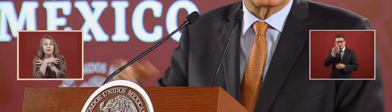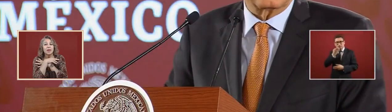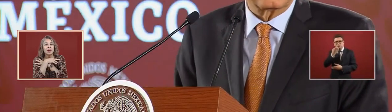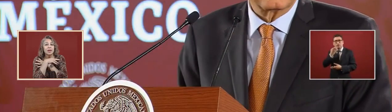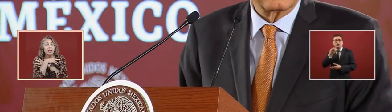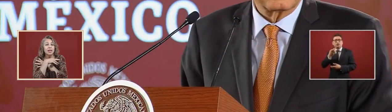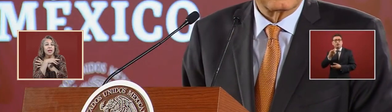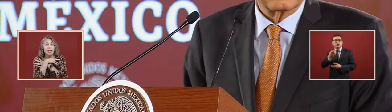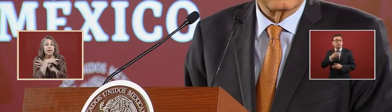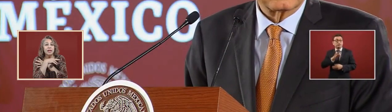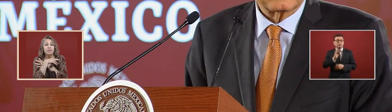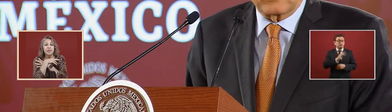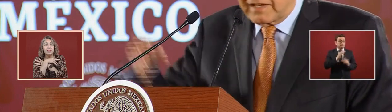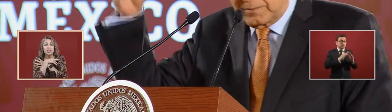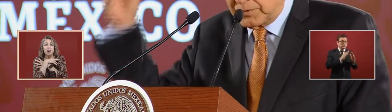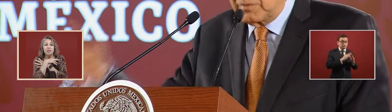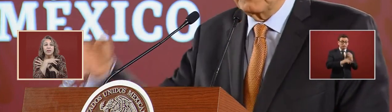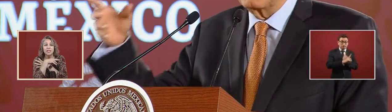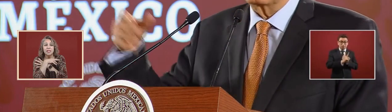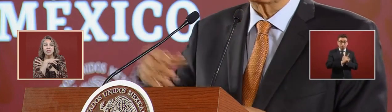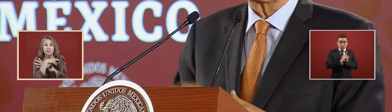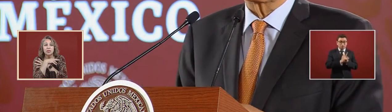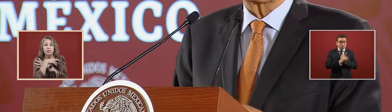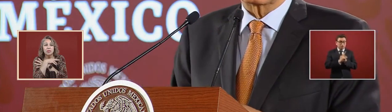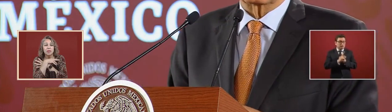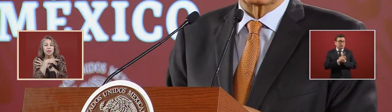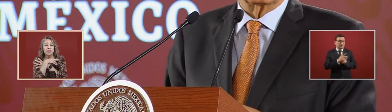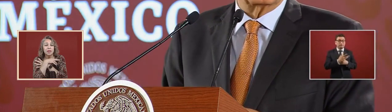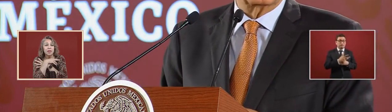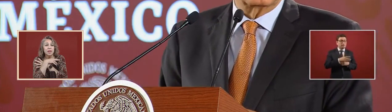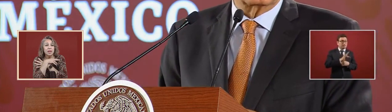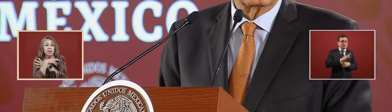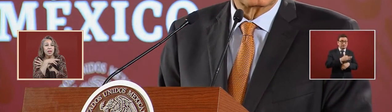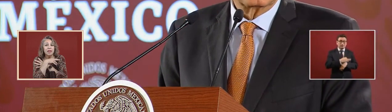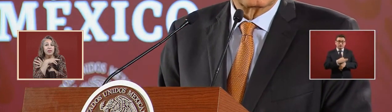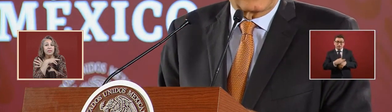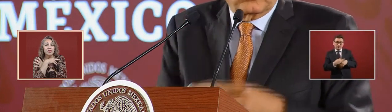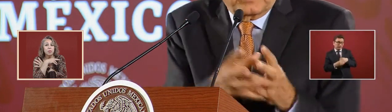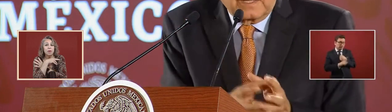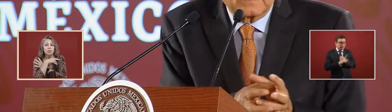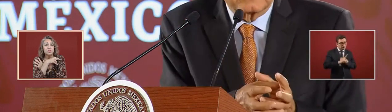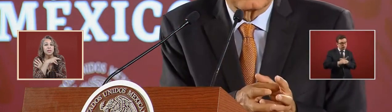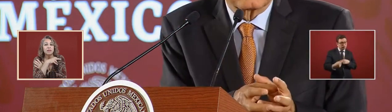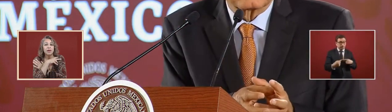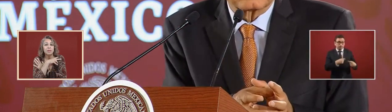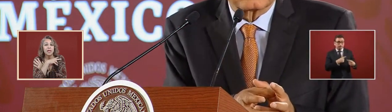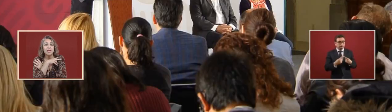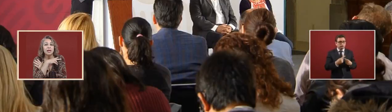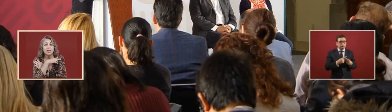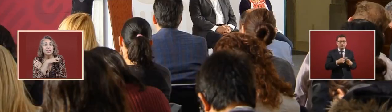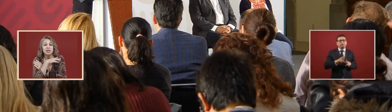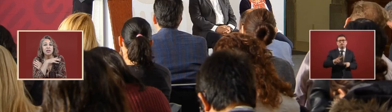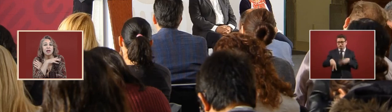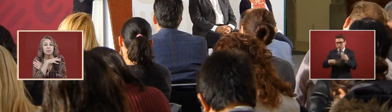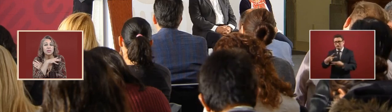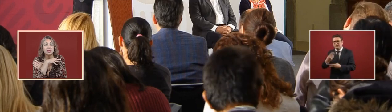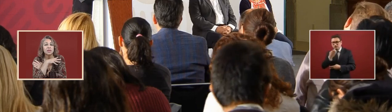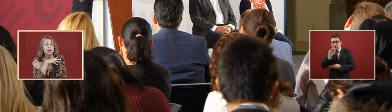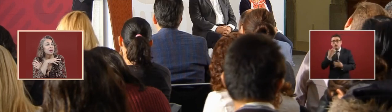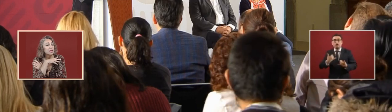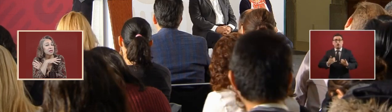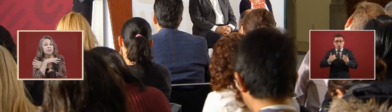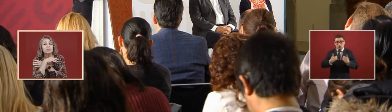en la casa, and if there's conflicts in school, familiar, even if there's ayuda, problems in the family, it still